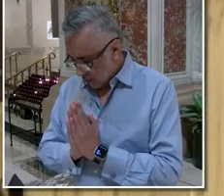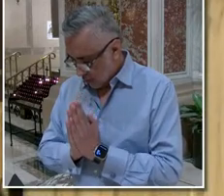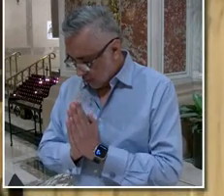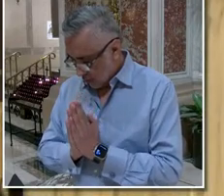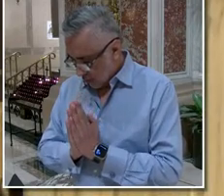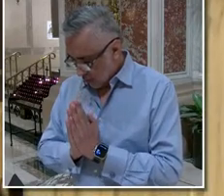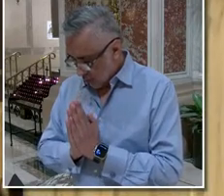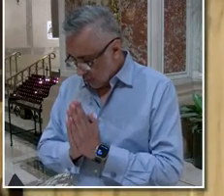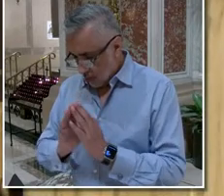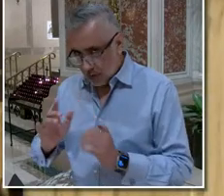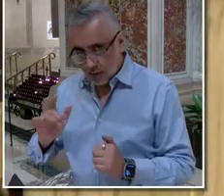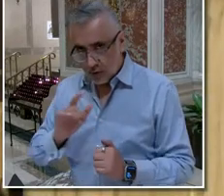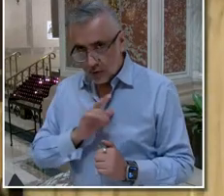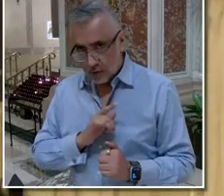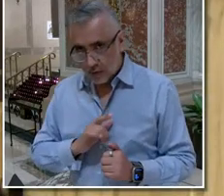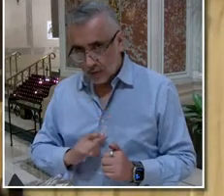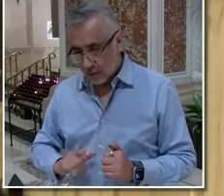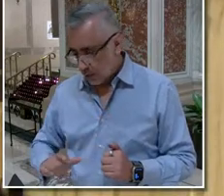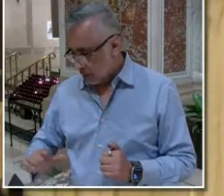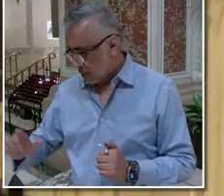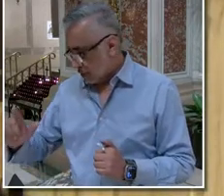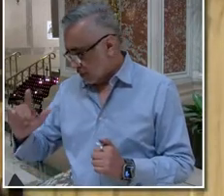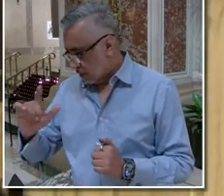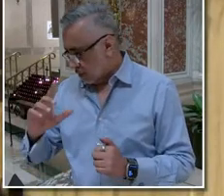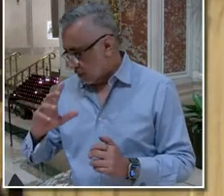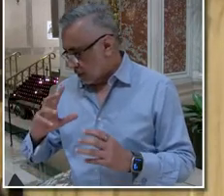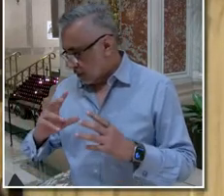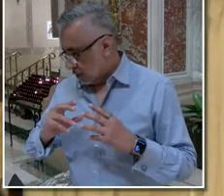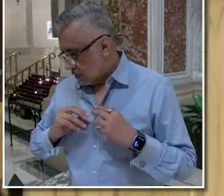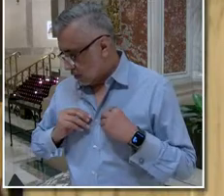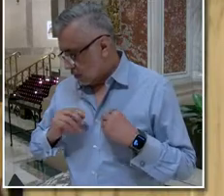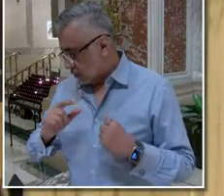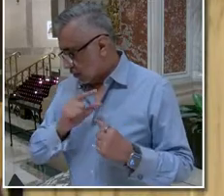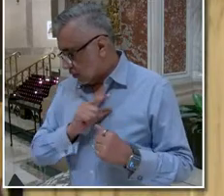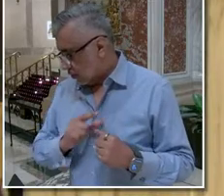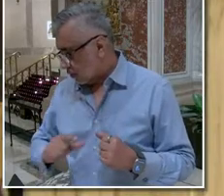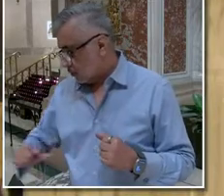exaudi nos. Kyrie.